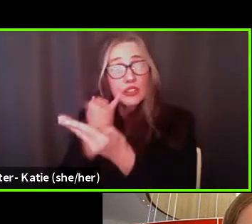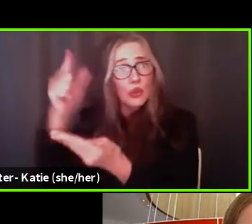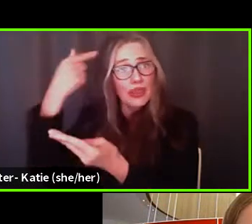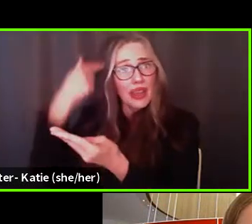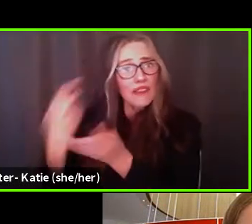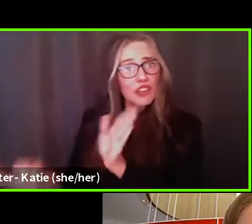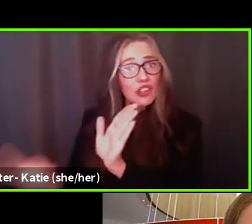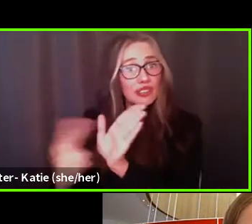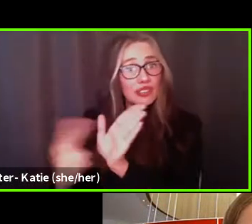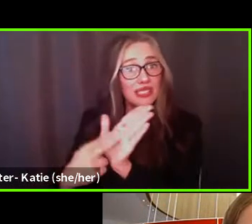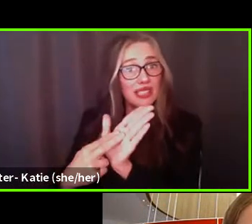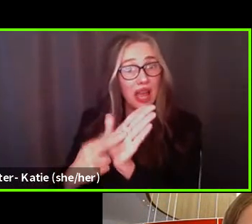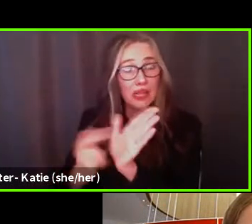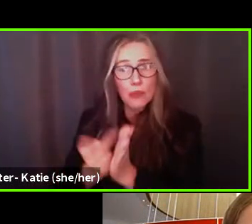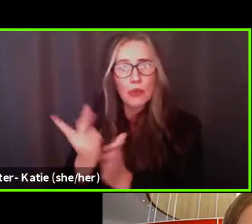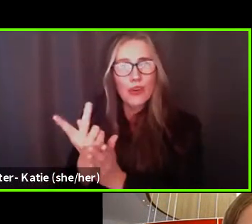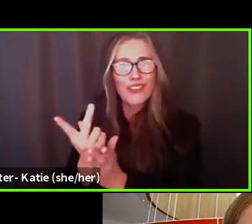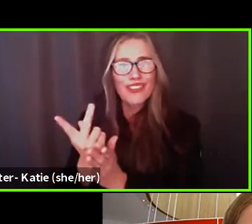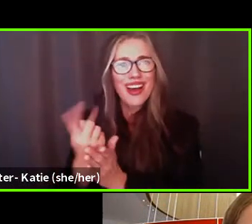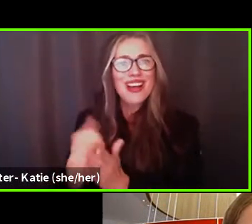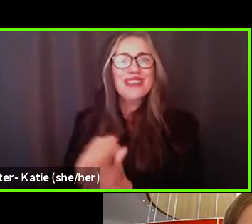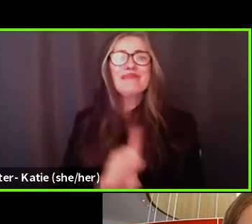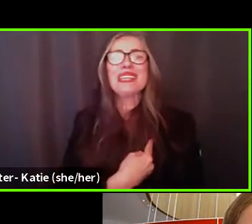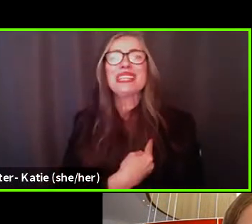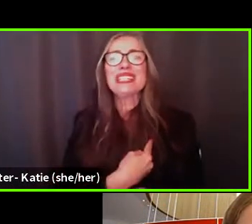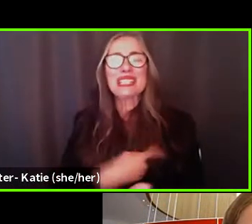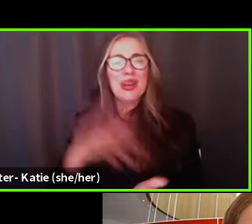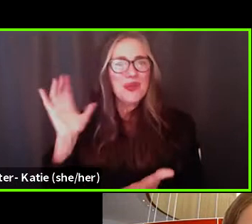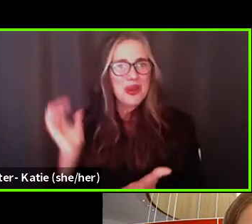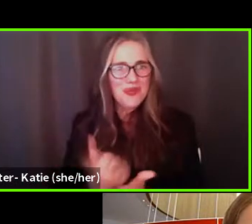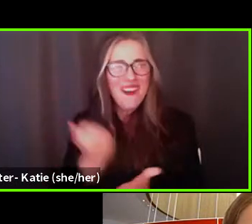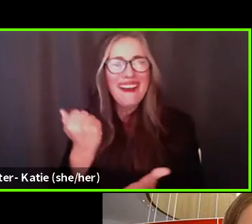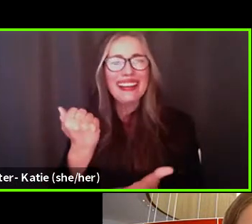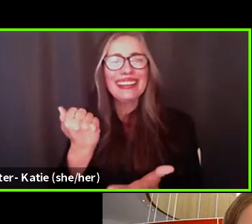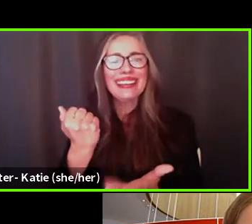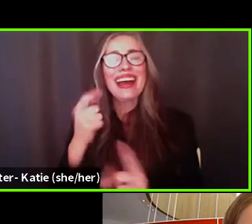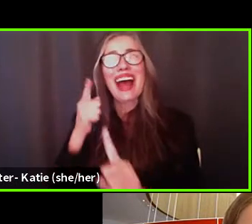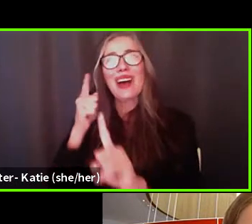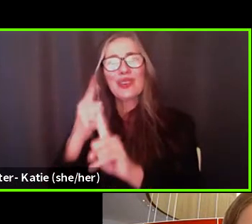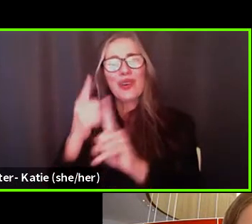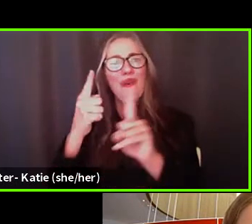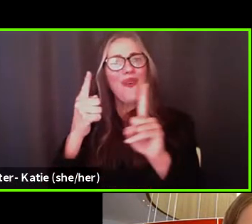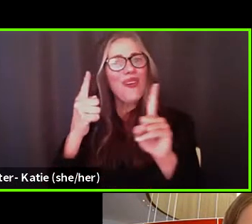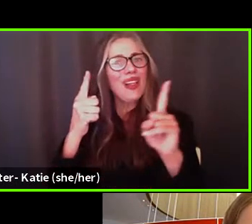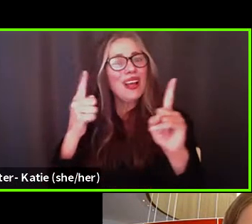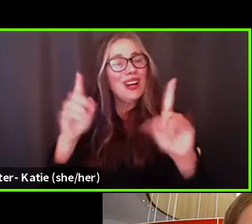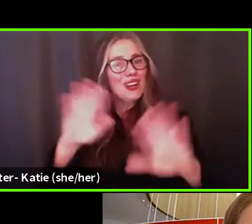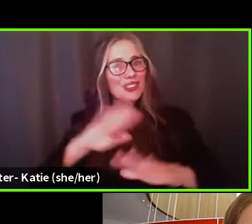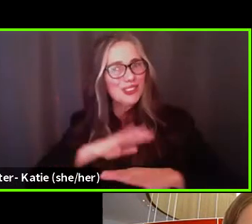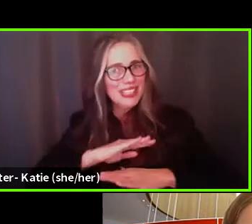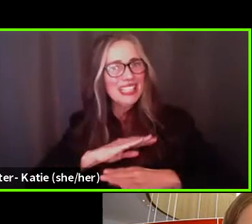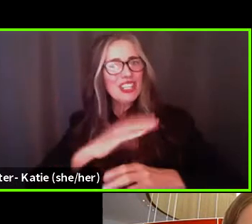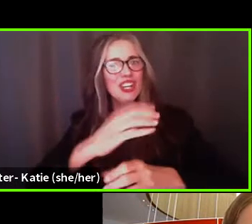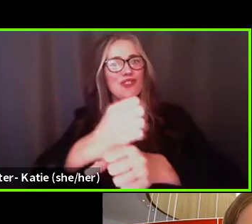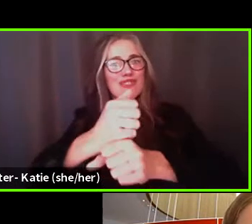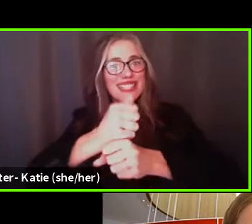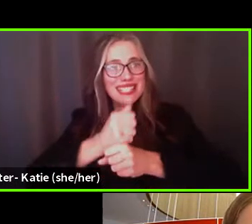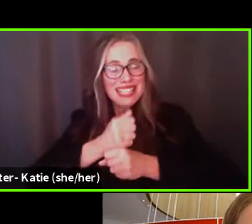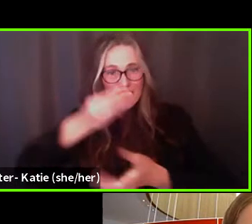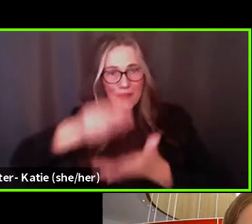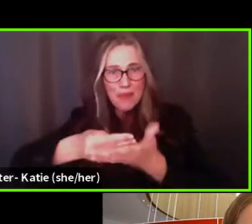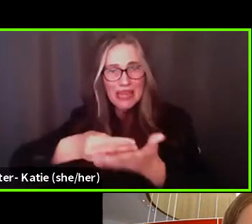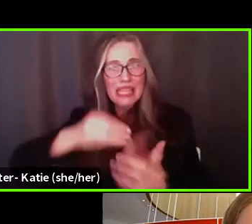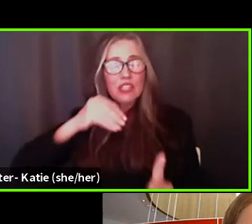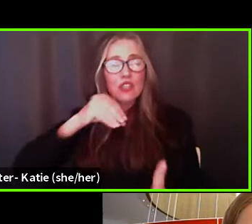essentially won and we've essentially reached our goal of securing reparations for survivors of four